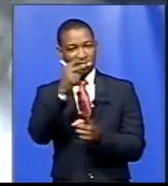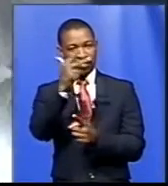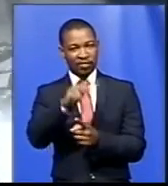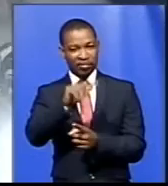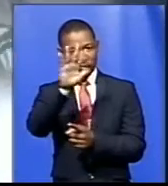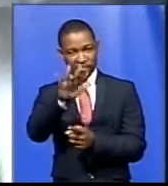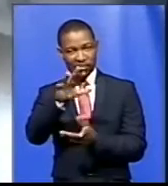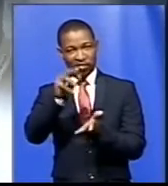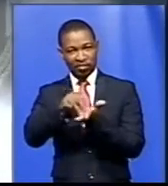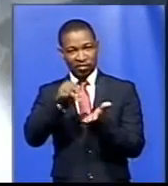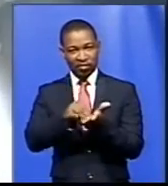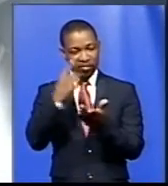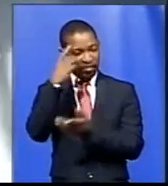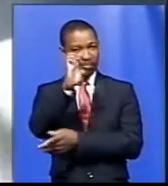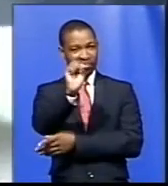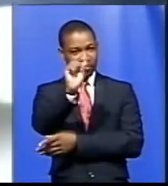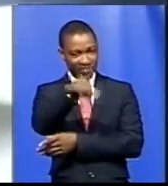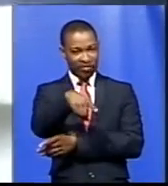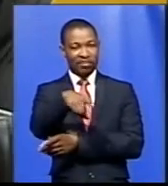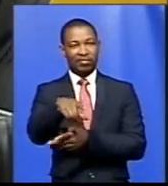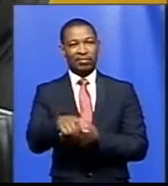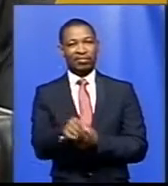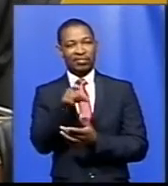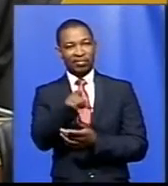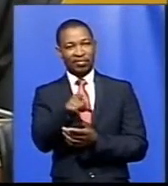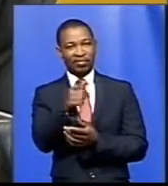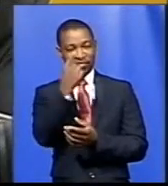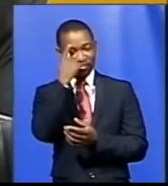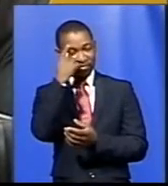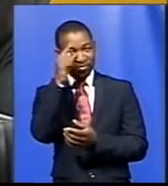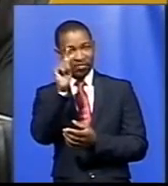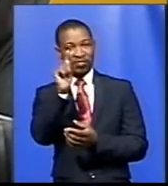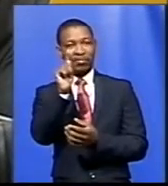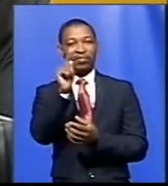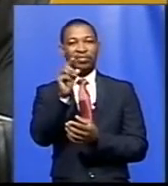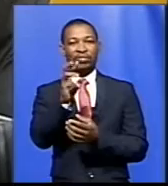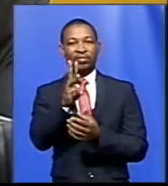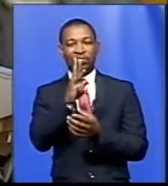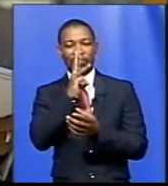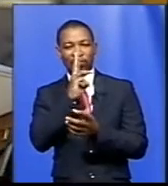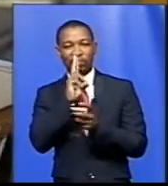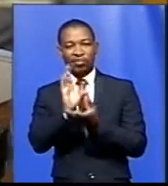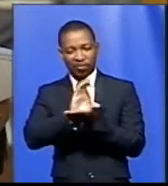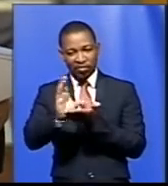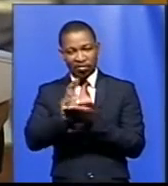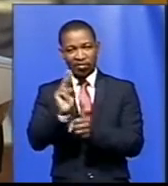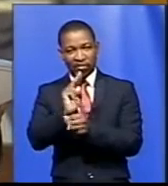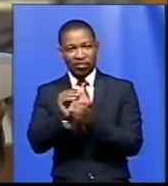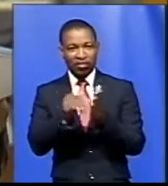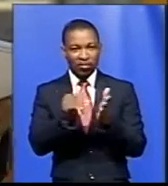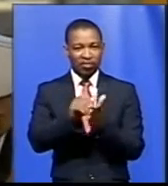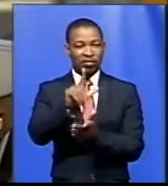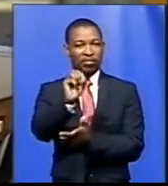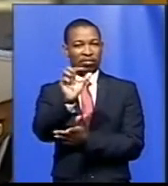35 million is for ESP to cater for grey water reuse, Lotsani